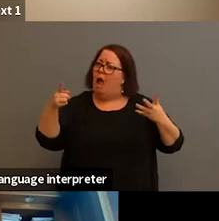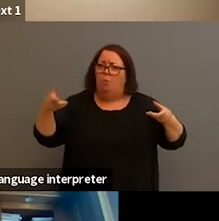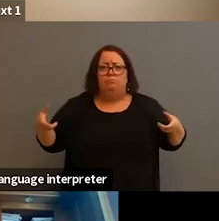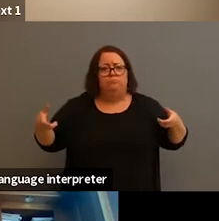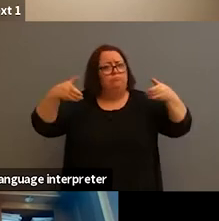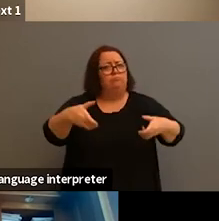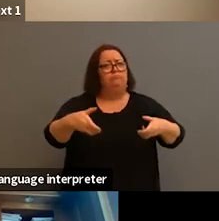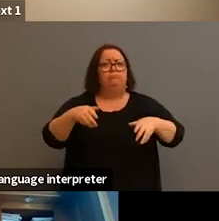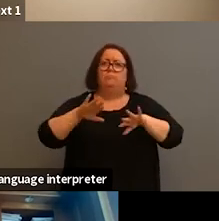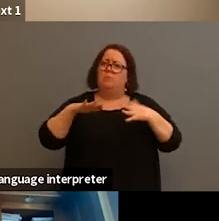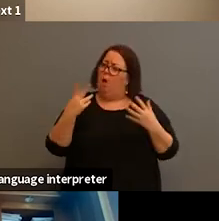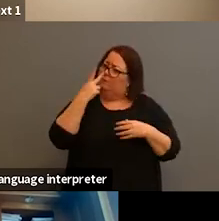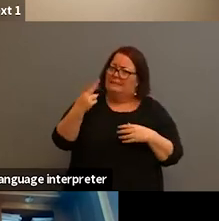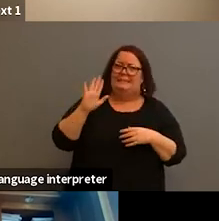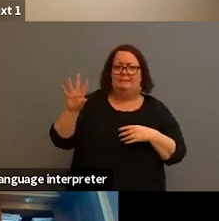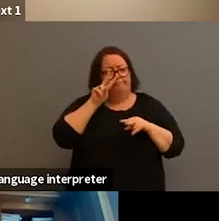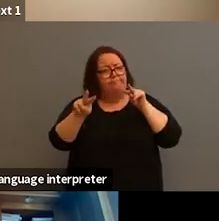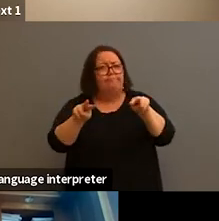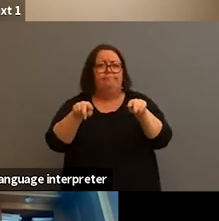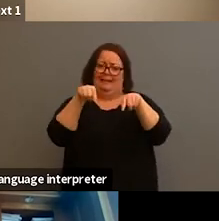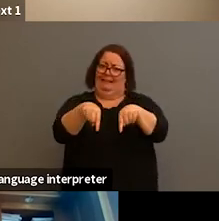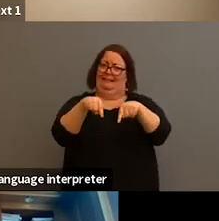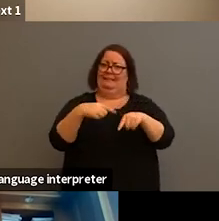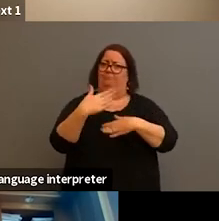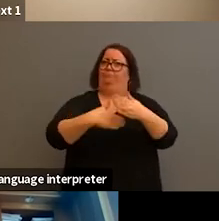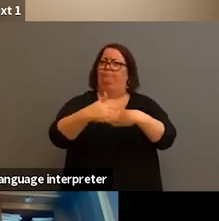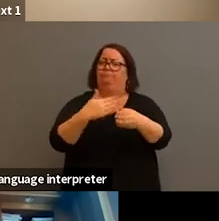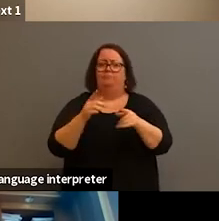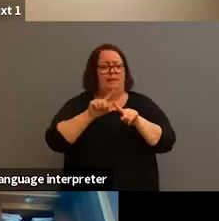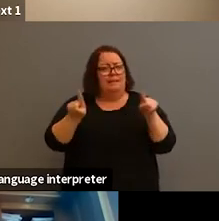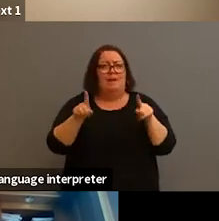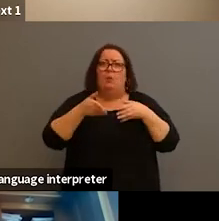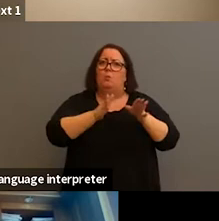real life policy in different ways. And